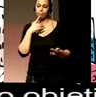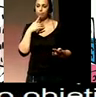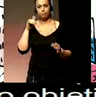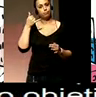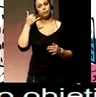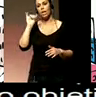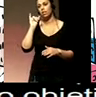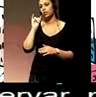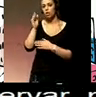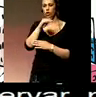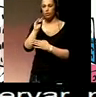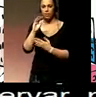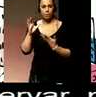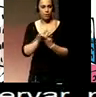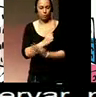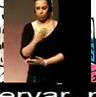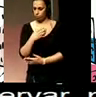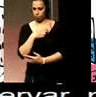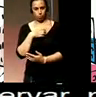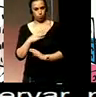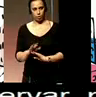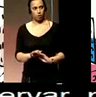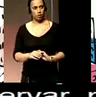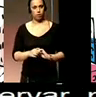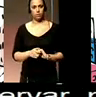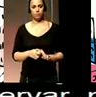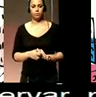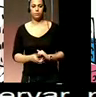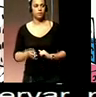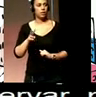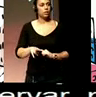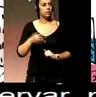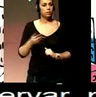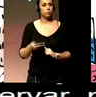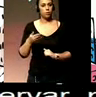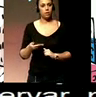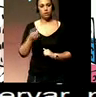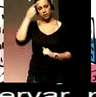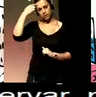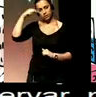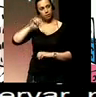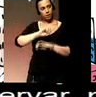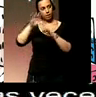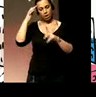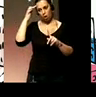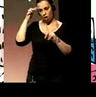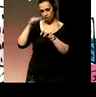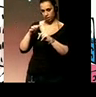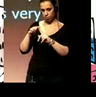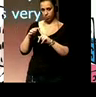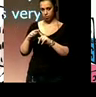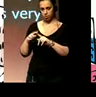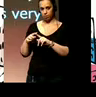because many times we cannot preserve the whole thing. It is very important to make